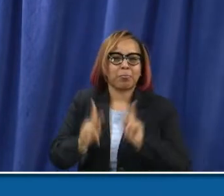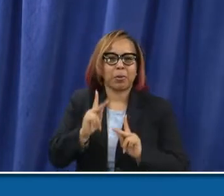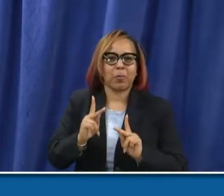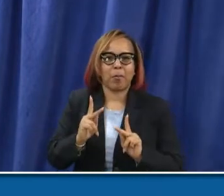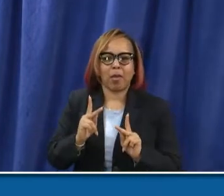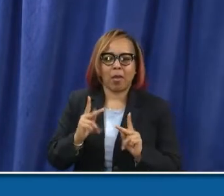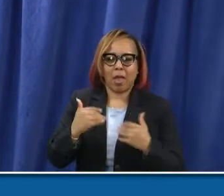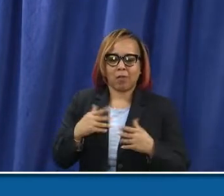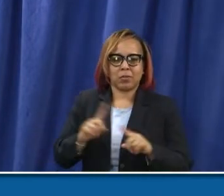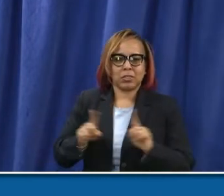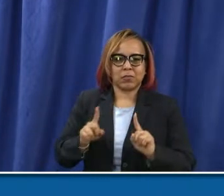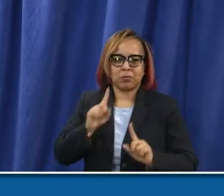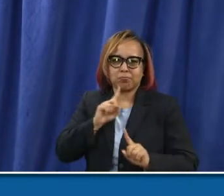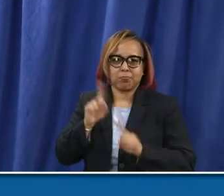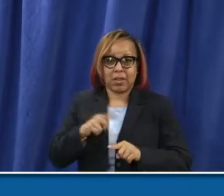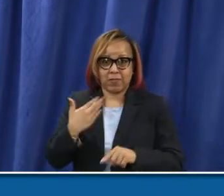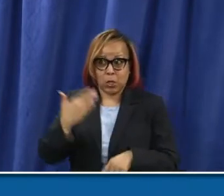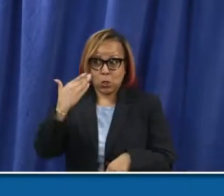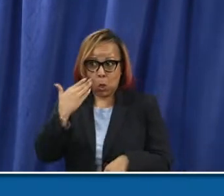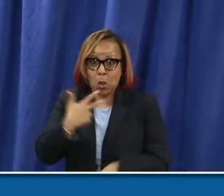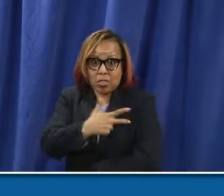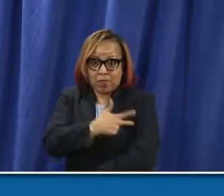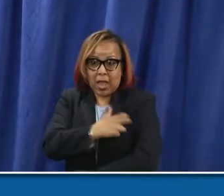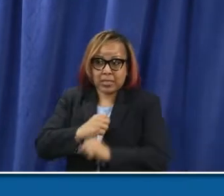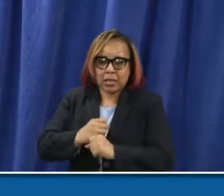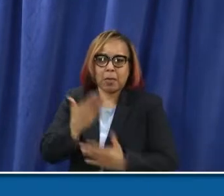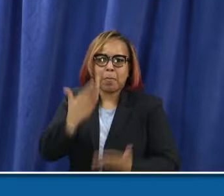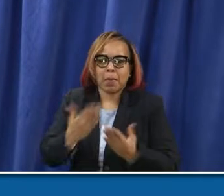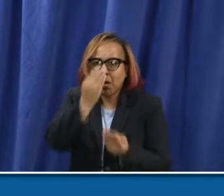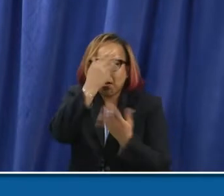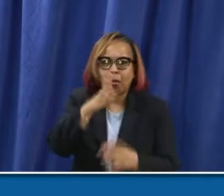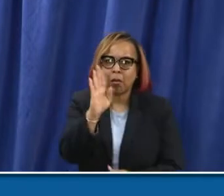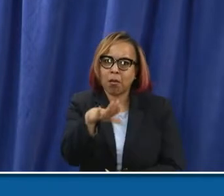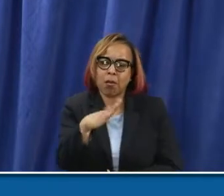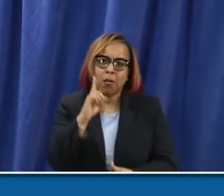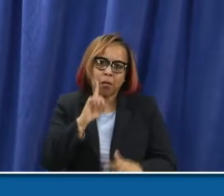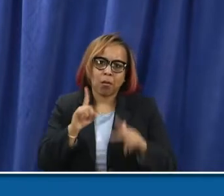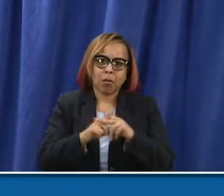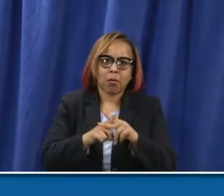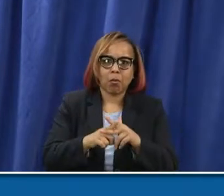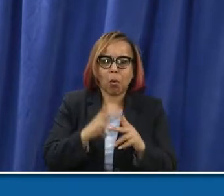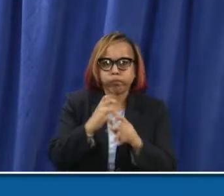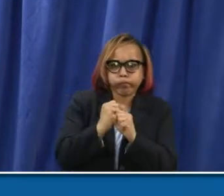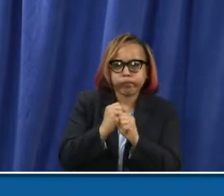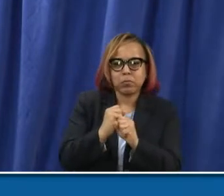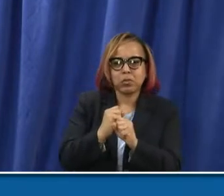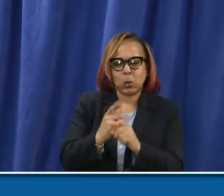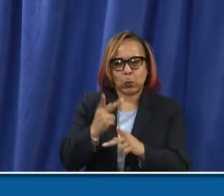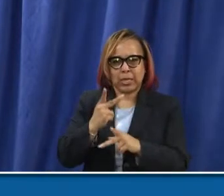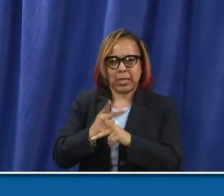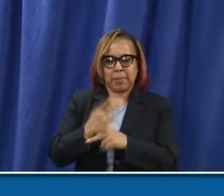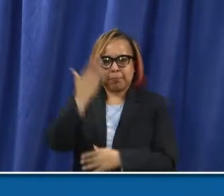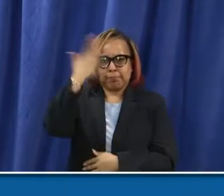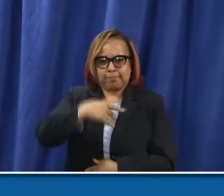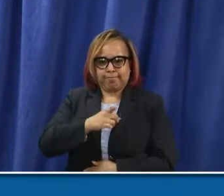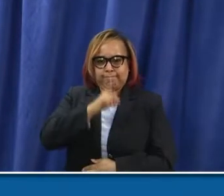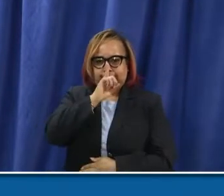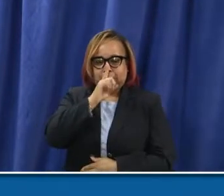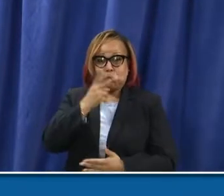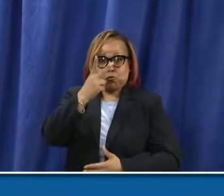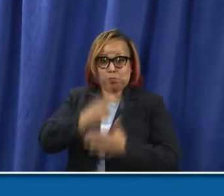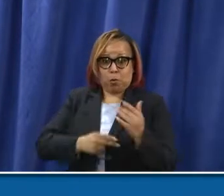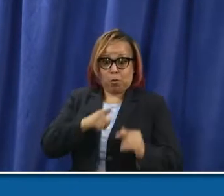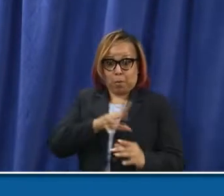take different actions if they knew they'd gotten the vaccine. They might report side effects differently. And so we keep it blinded to both